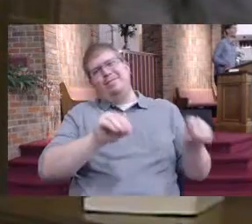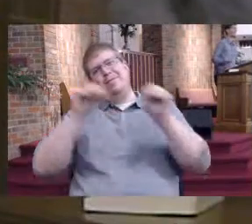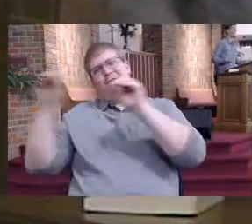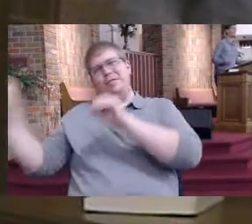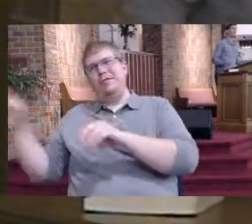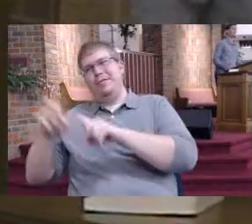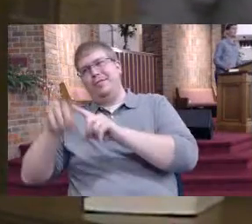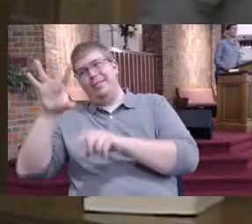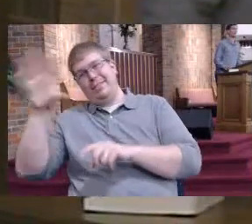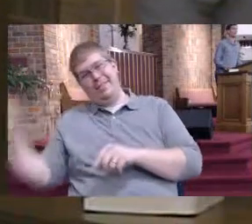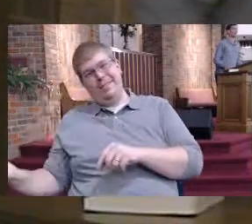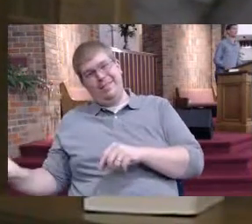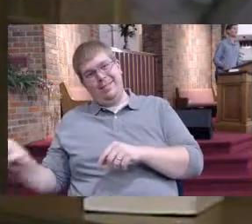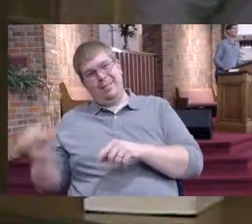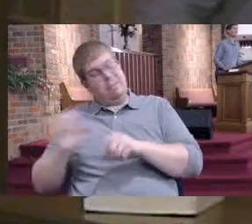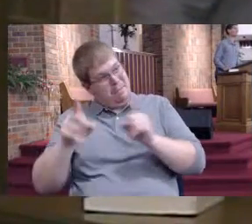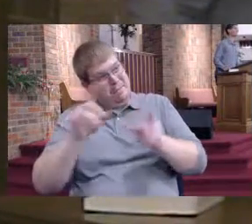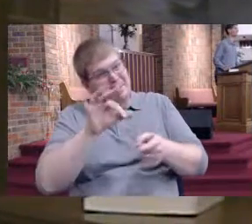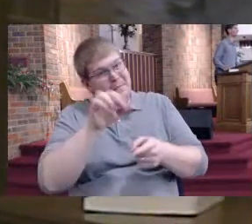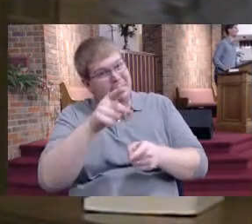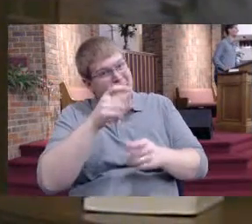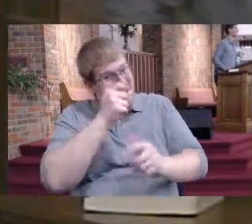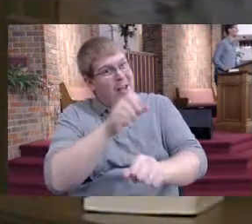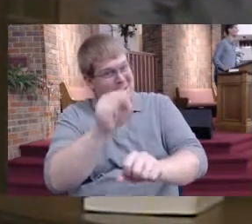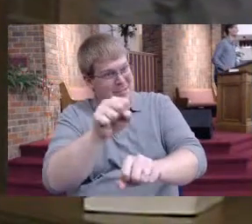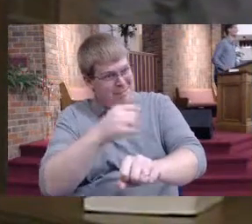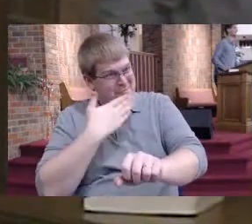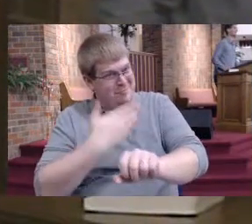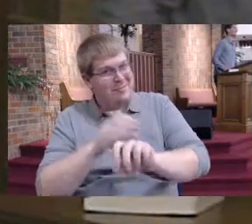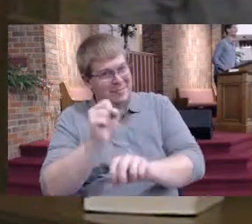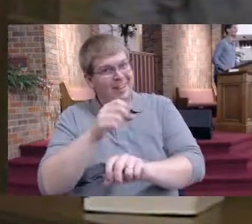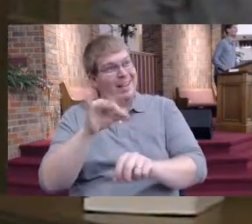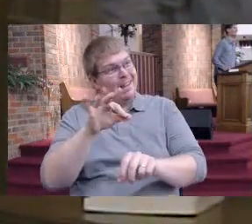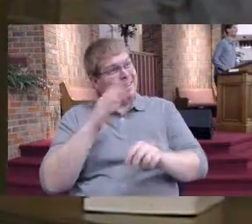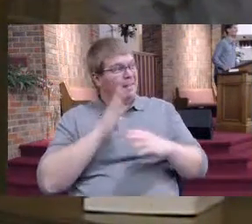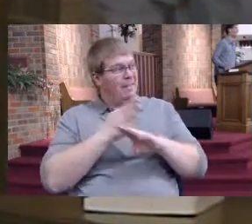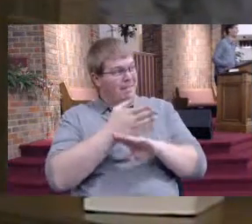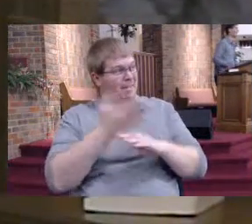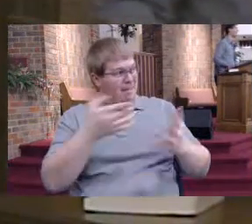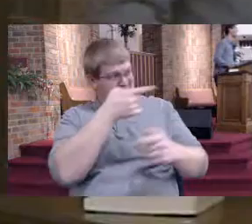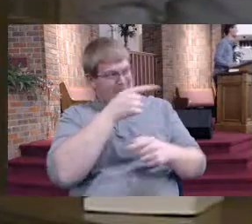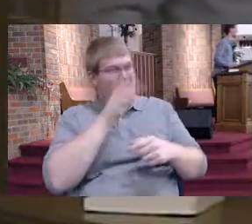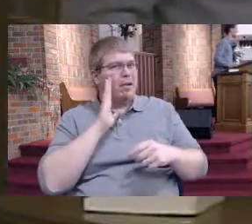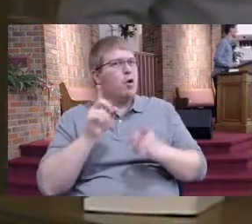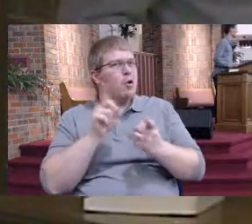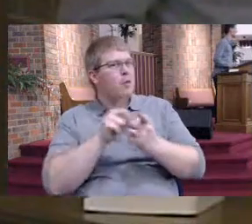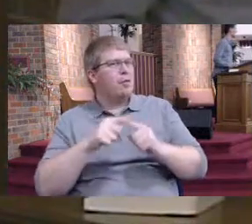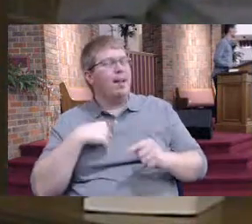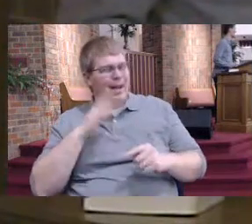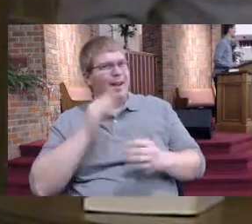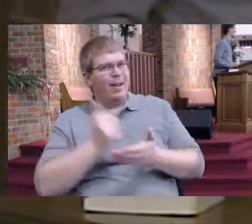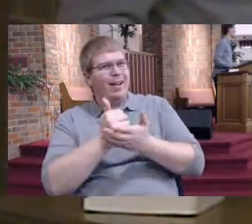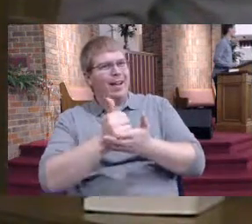Though we're always open to teammates. So let me know. Come talk to me after the service. We'd love to have you. But it probably doesn't mean that for you.